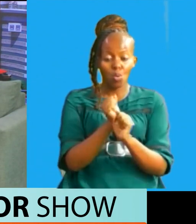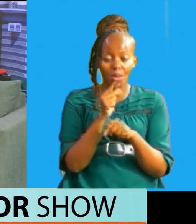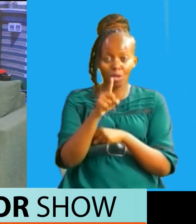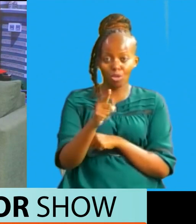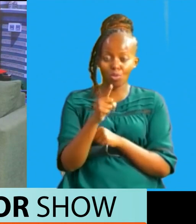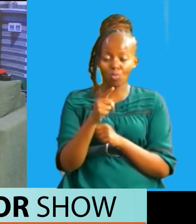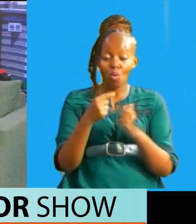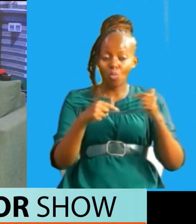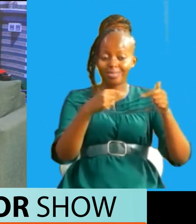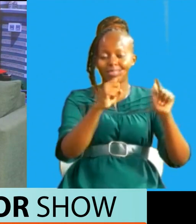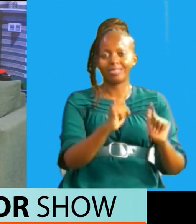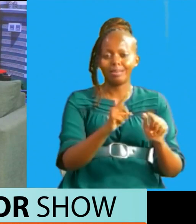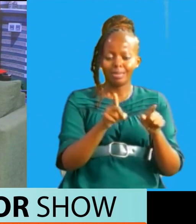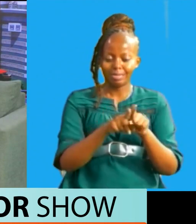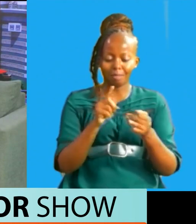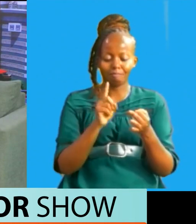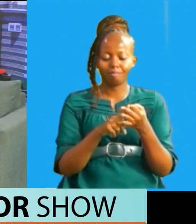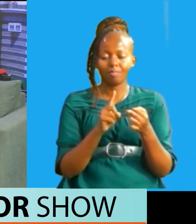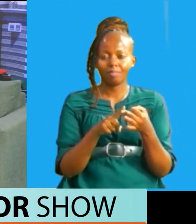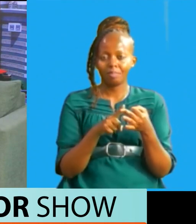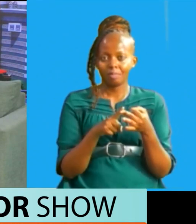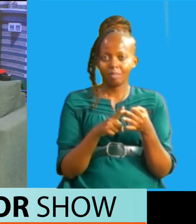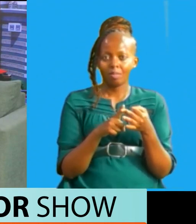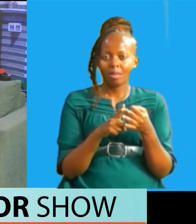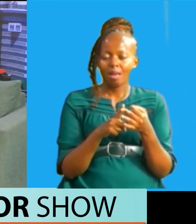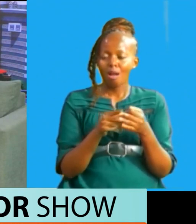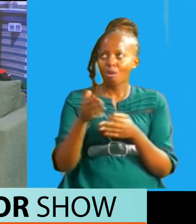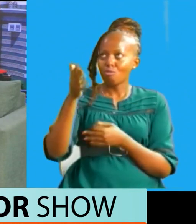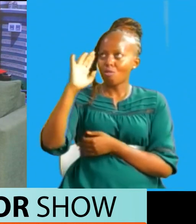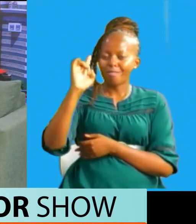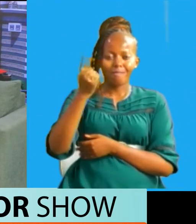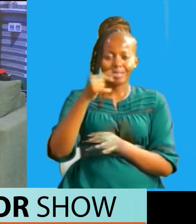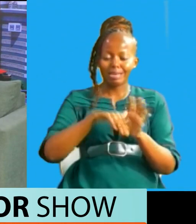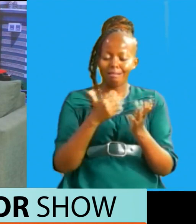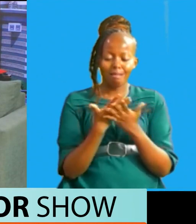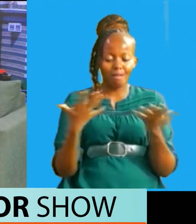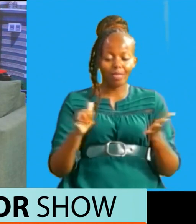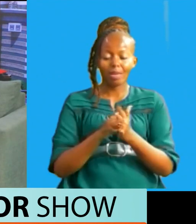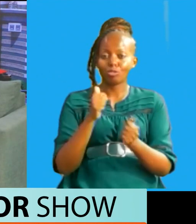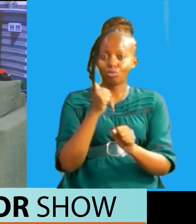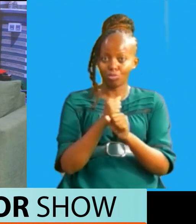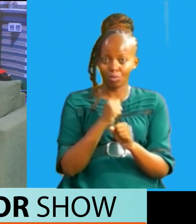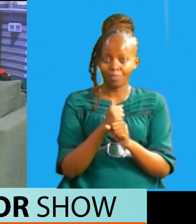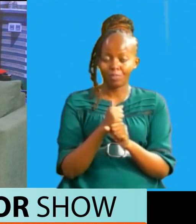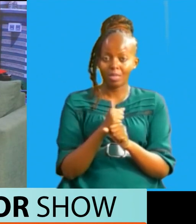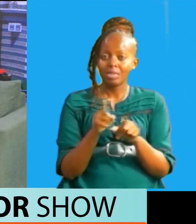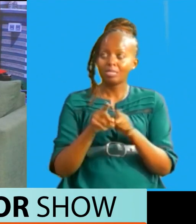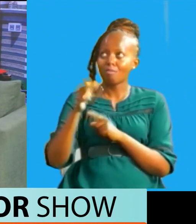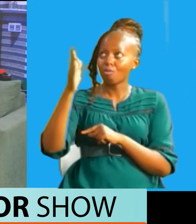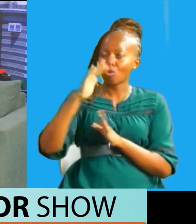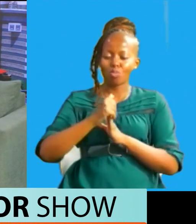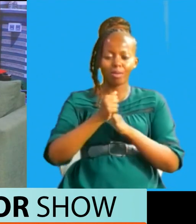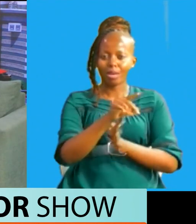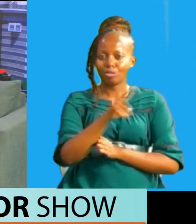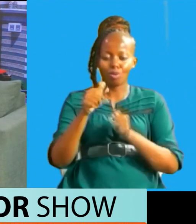you winning. And the last thing I can say is just put God first in whatever you do. Just put God first, and God will just bless the work